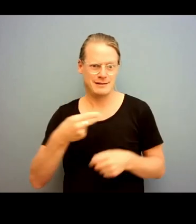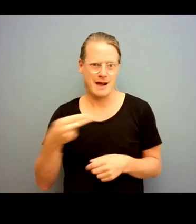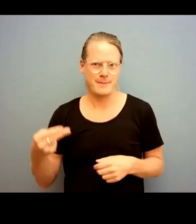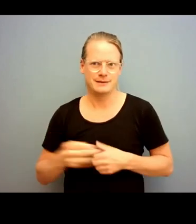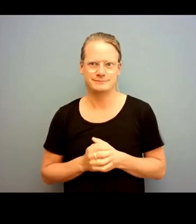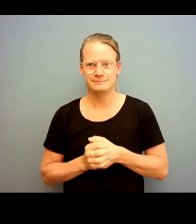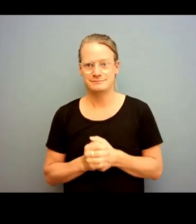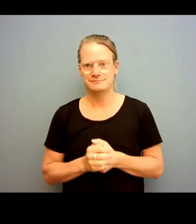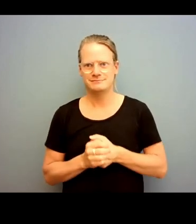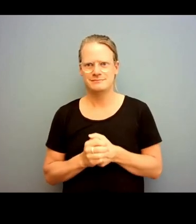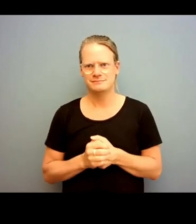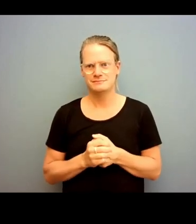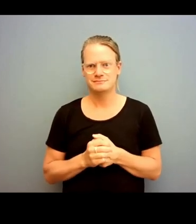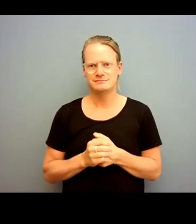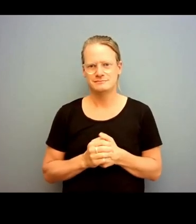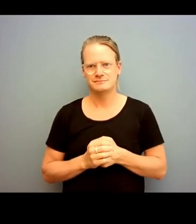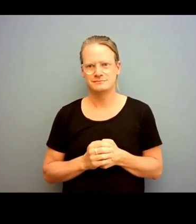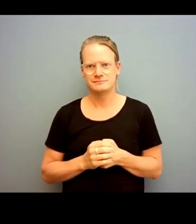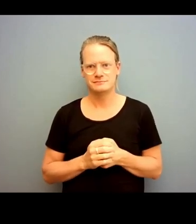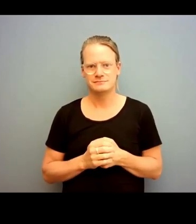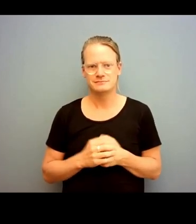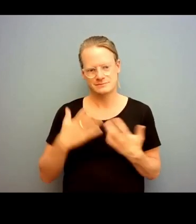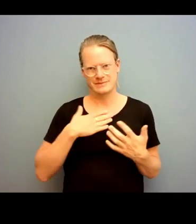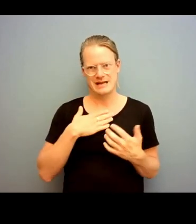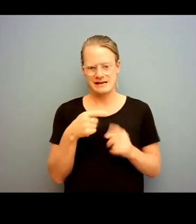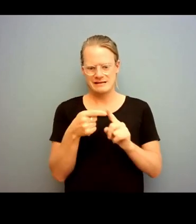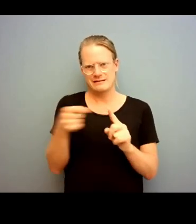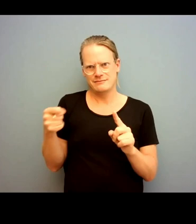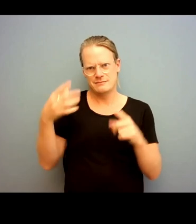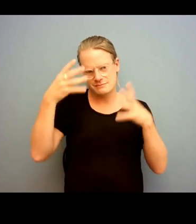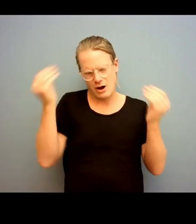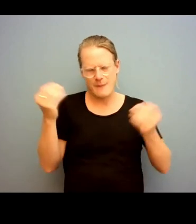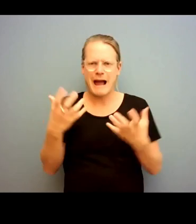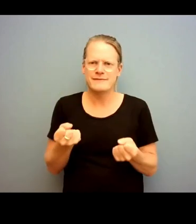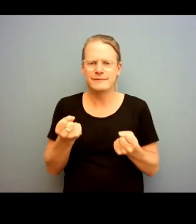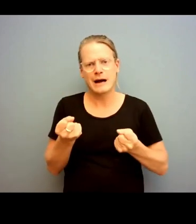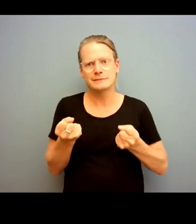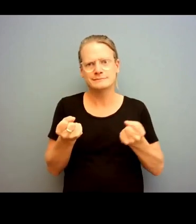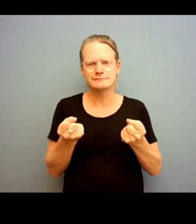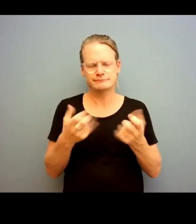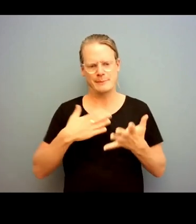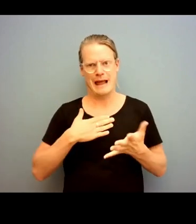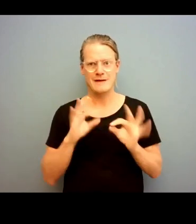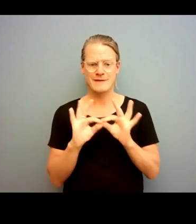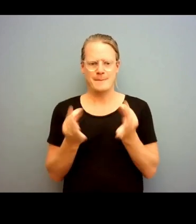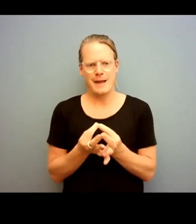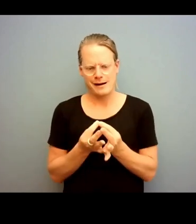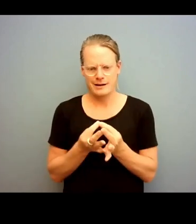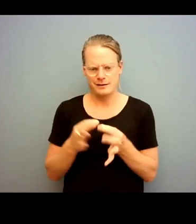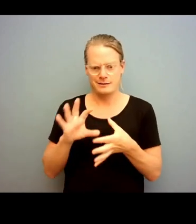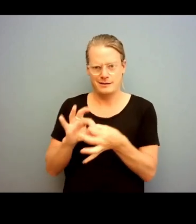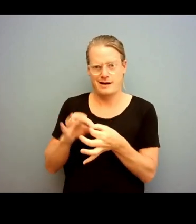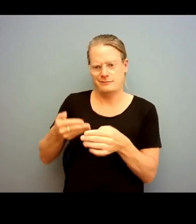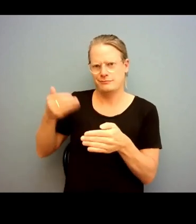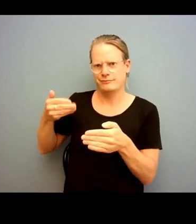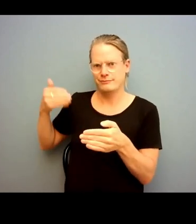everyone who my ancestors are four generations back.